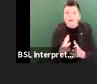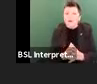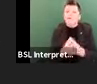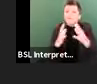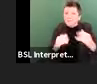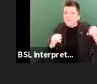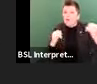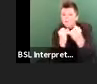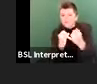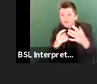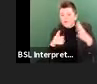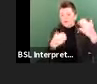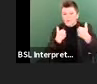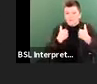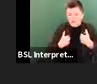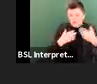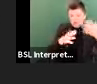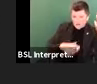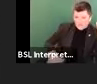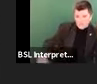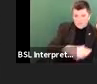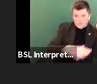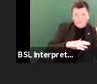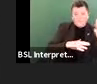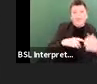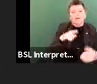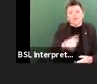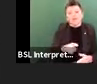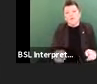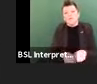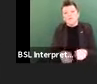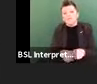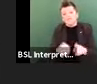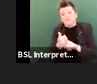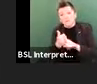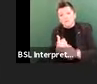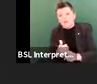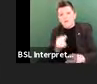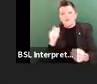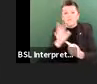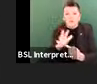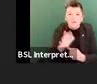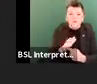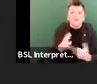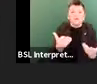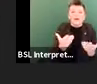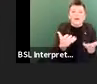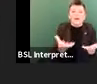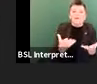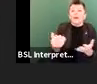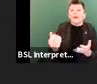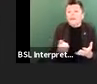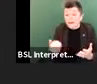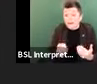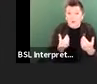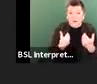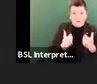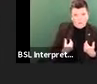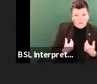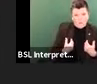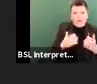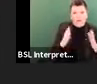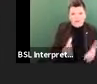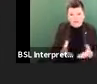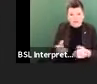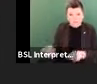the rich and the rest. And that also highlights the importance of bringing back income and wealth into class analysis that we have been talking